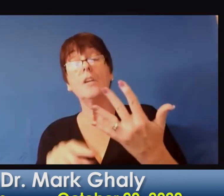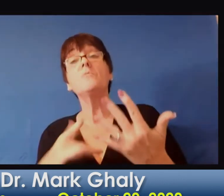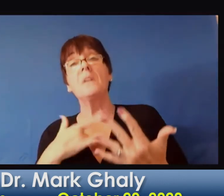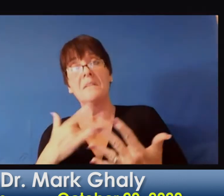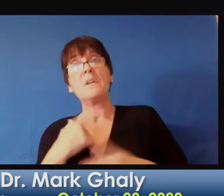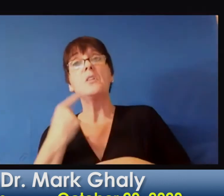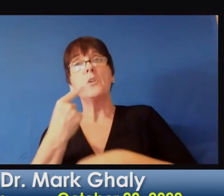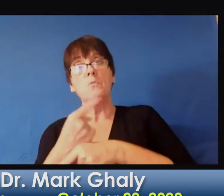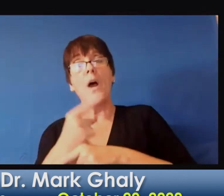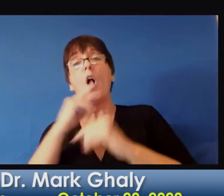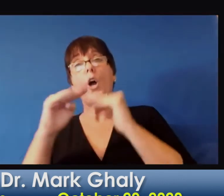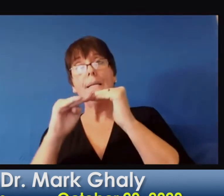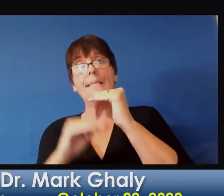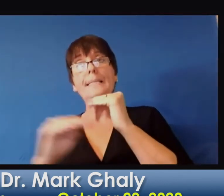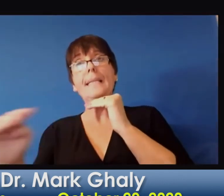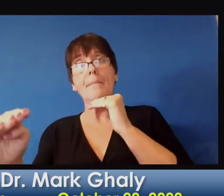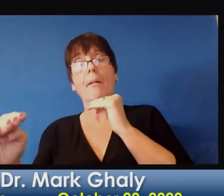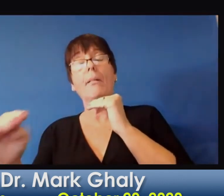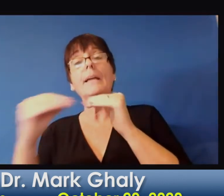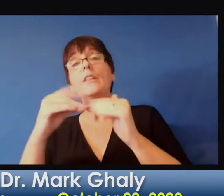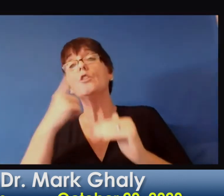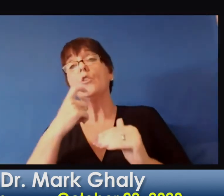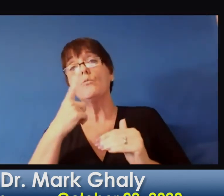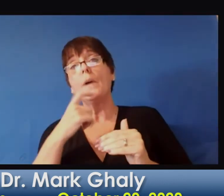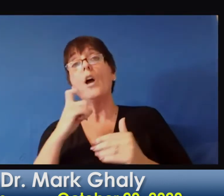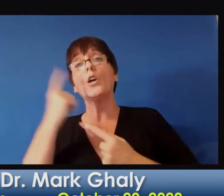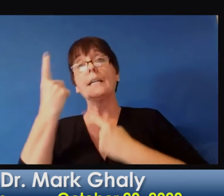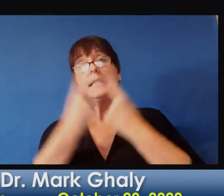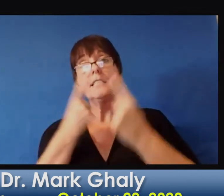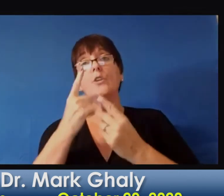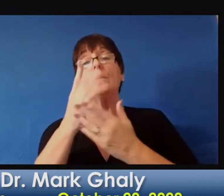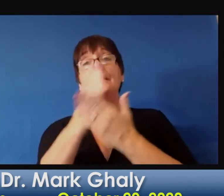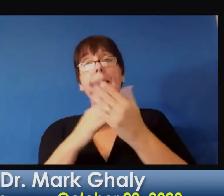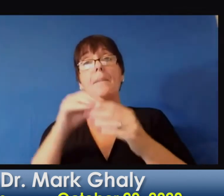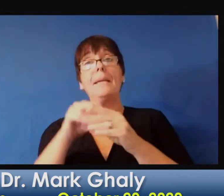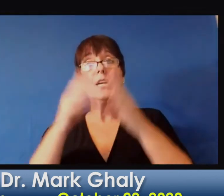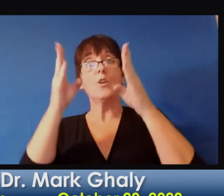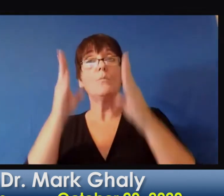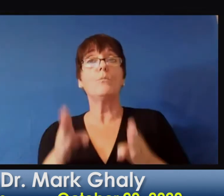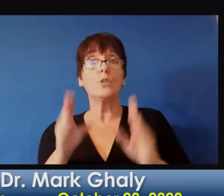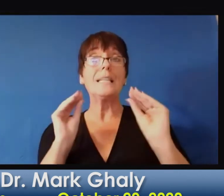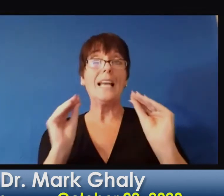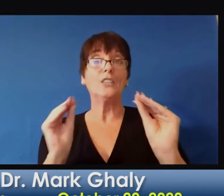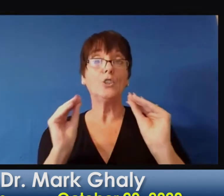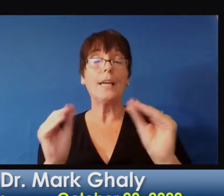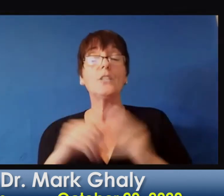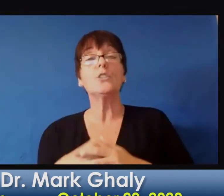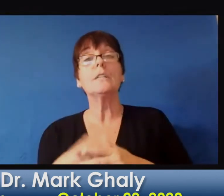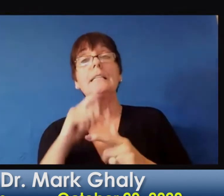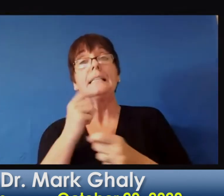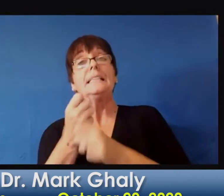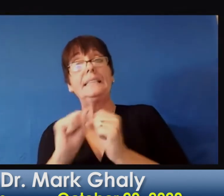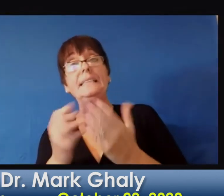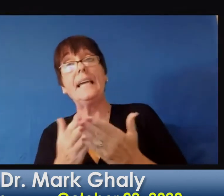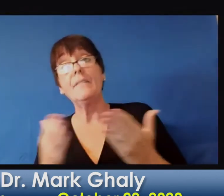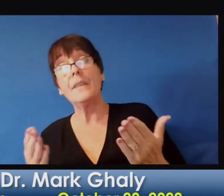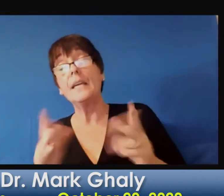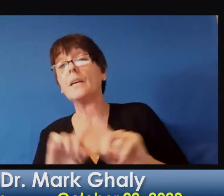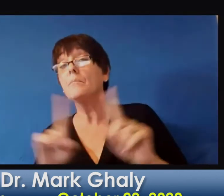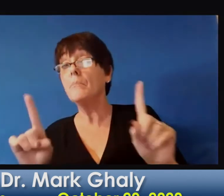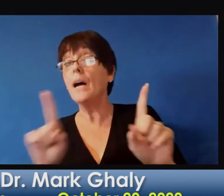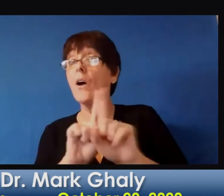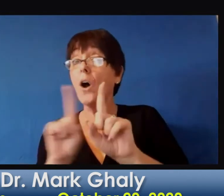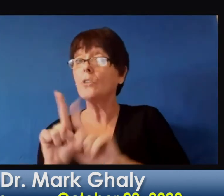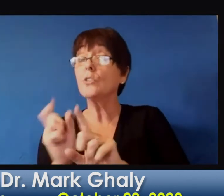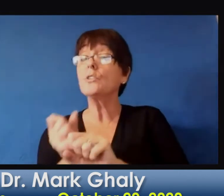of stably in the red tier, that considering some in-person education is a safe thing, but also